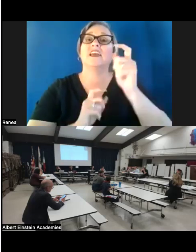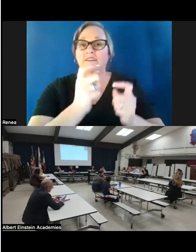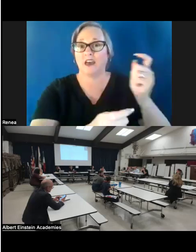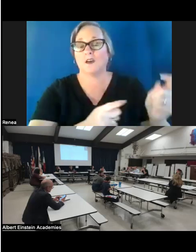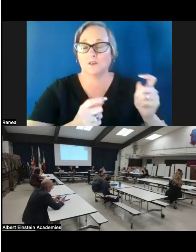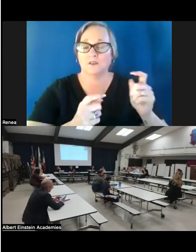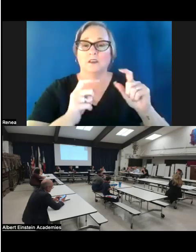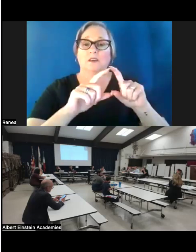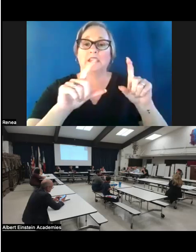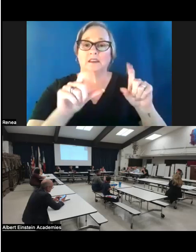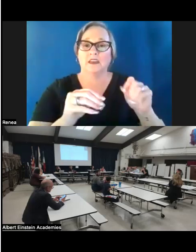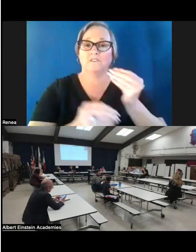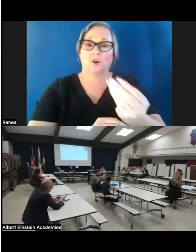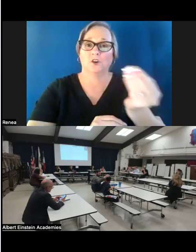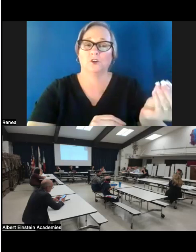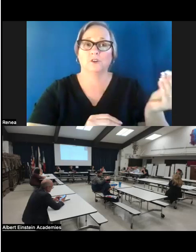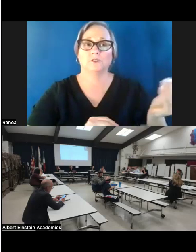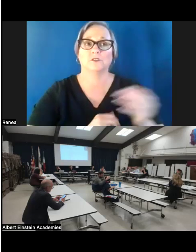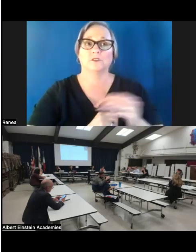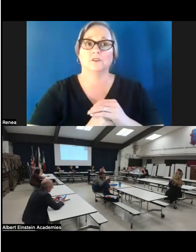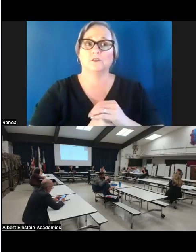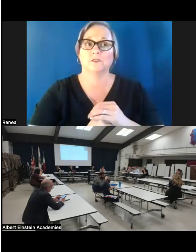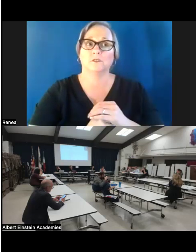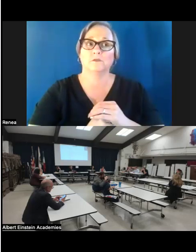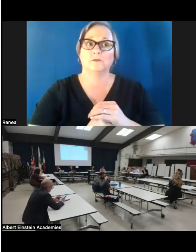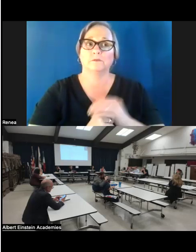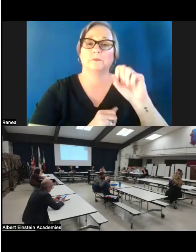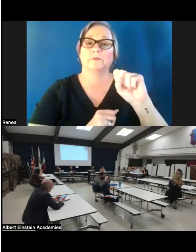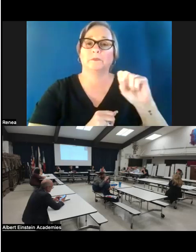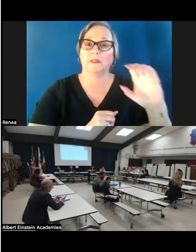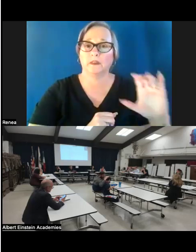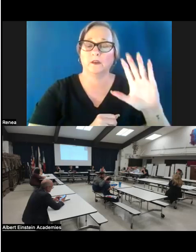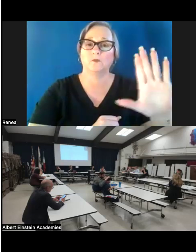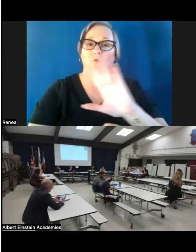promote SSC among the teachers and staff, having a presence that